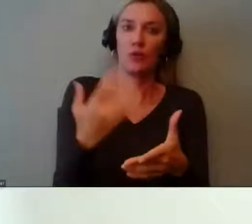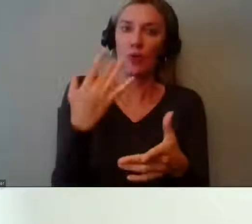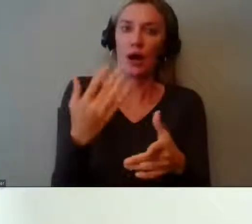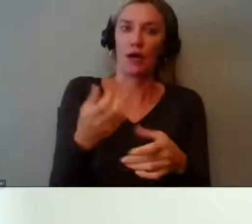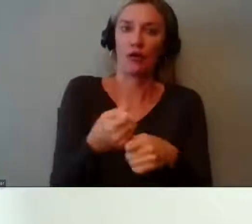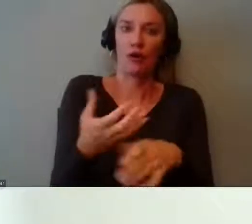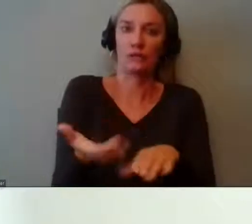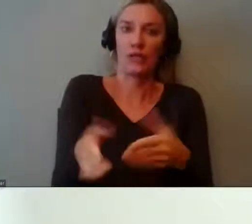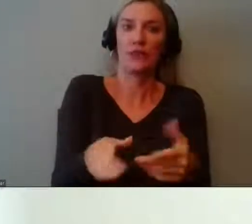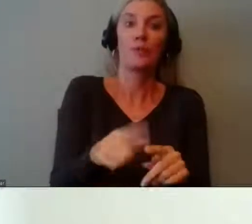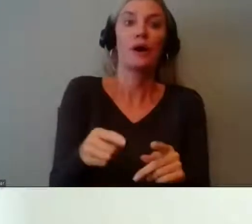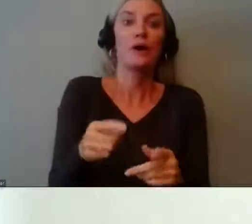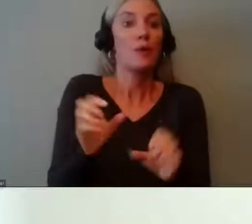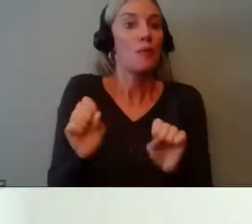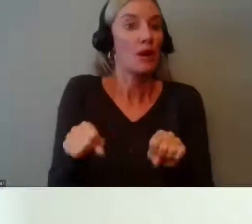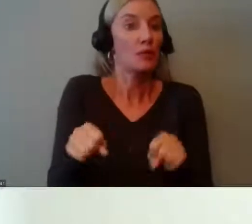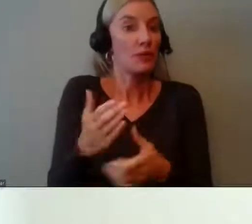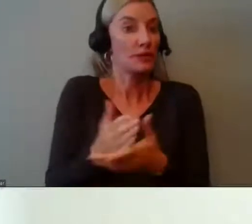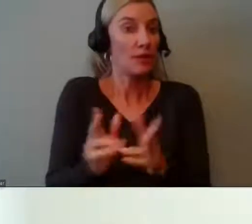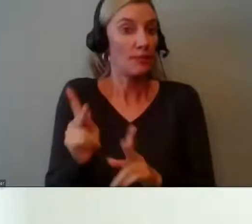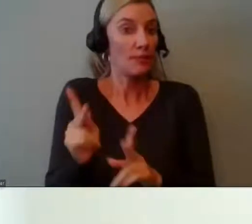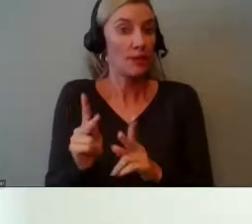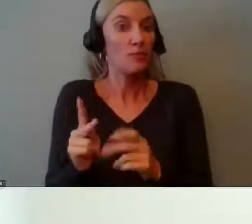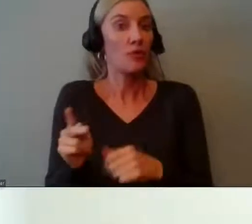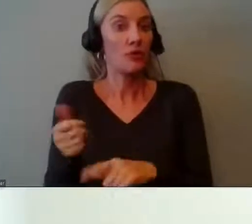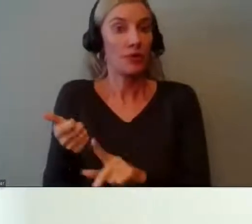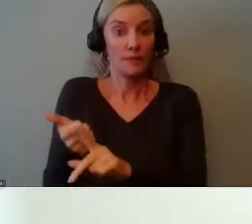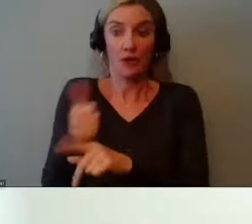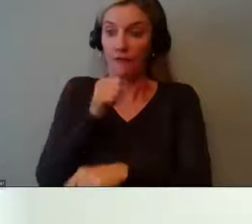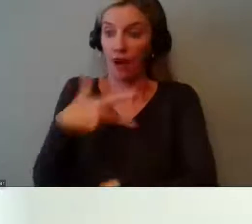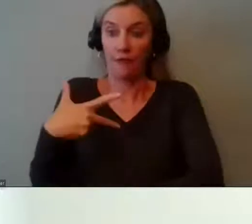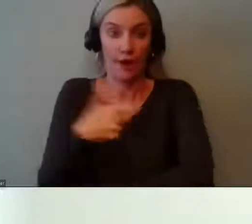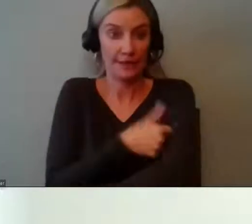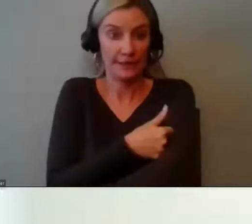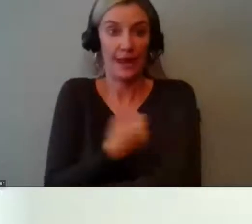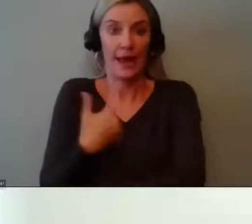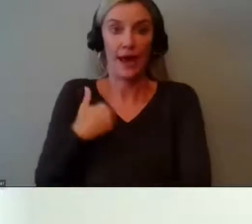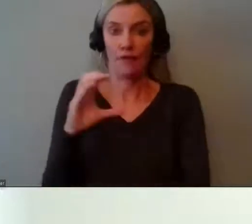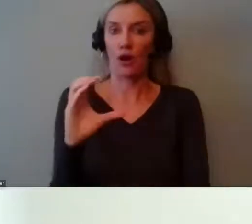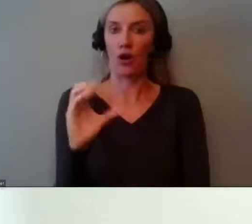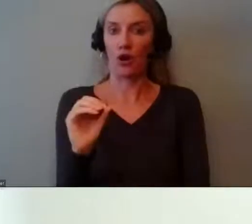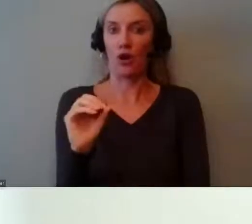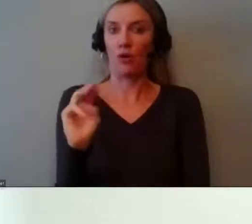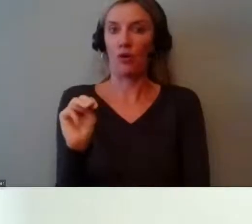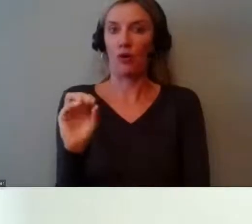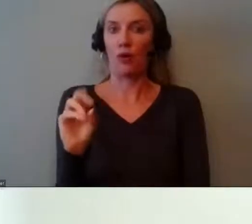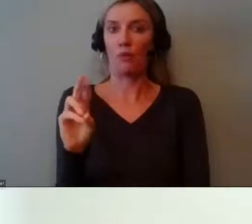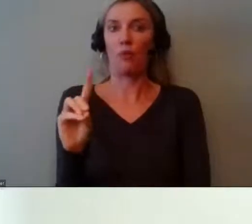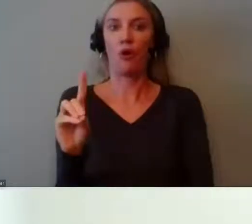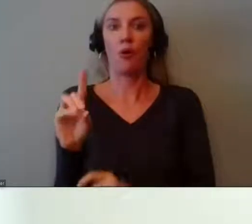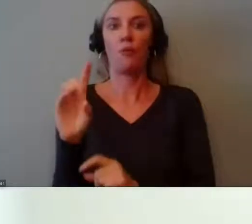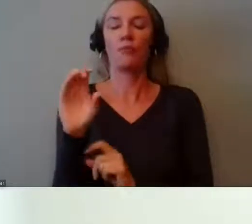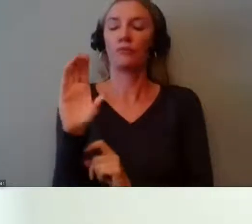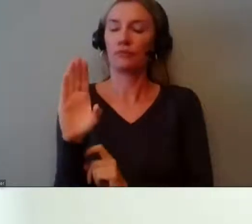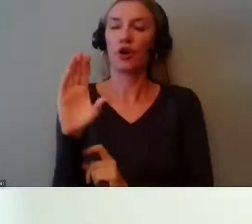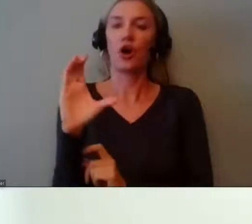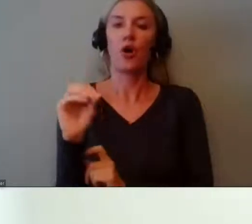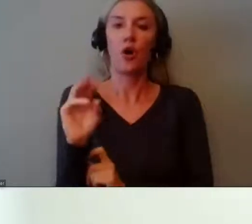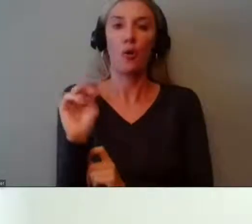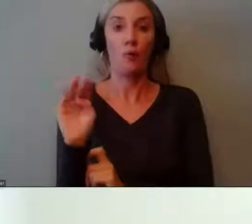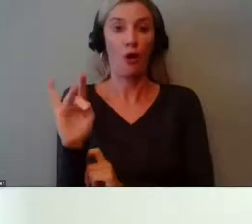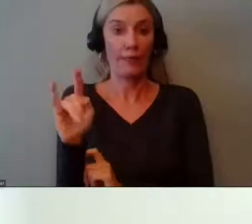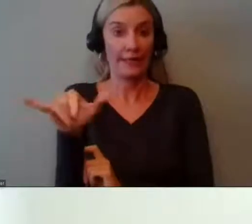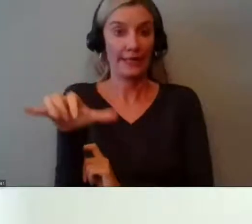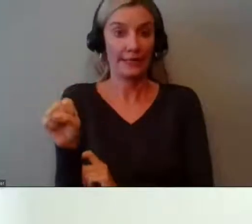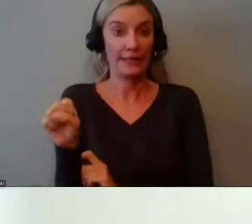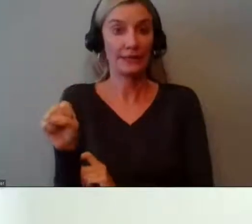people who are unvaccinated have comorbidities, and many of them do, and the COVID, of course, complicates all of that.